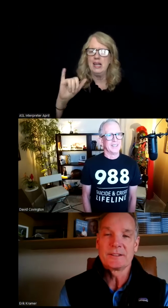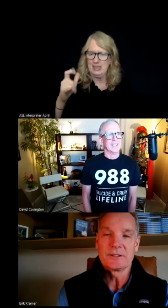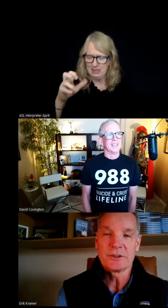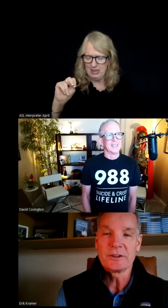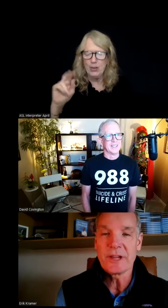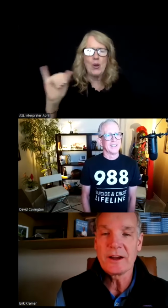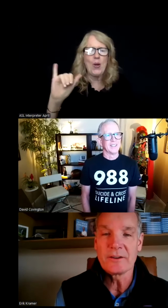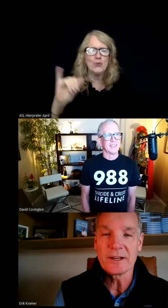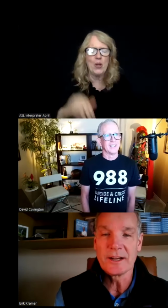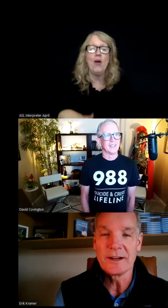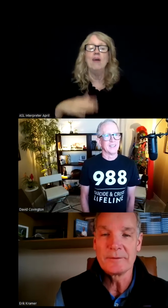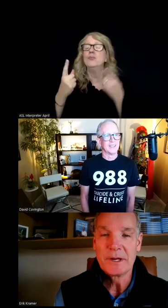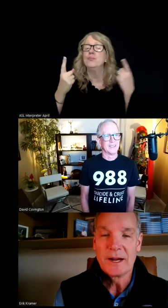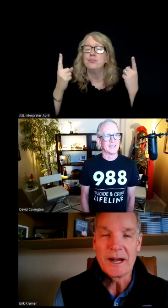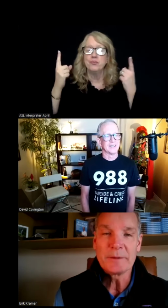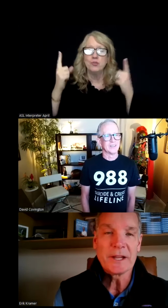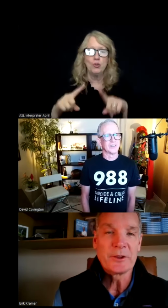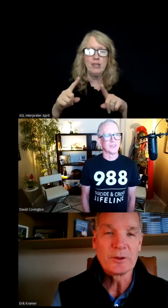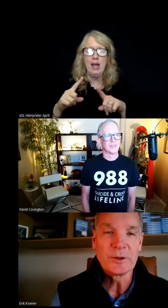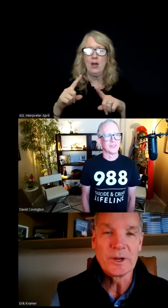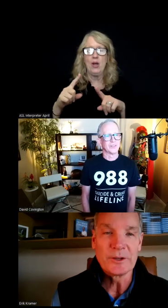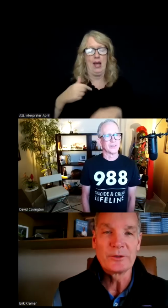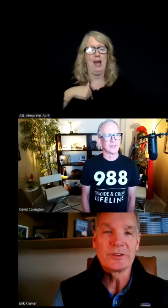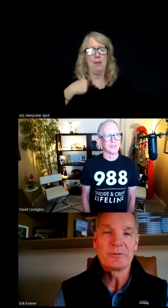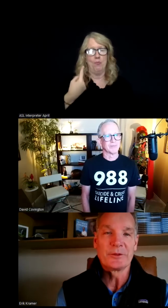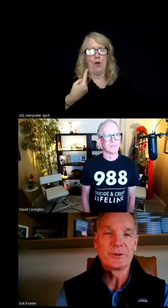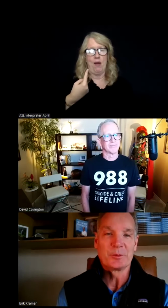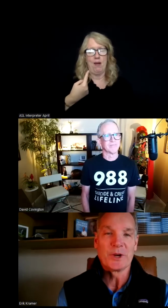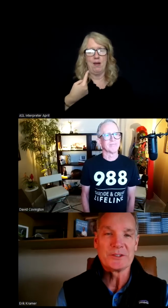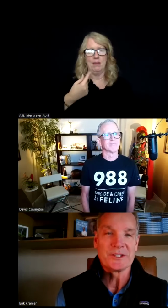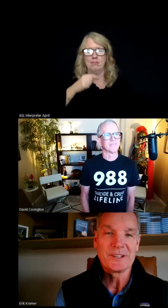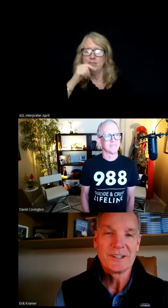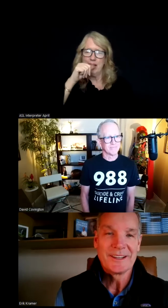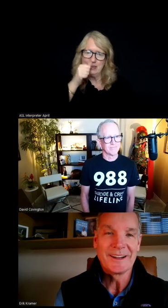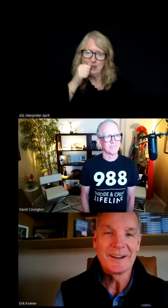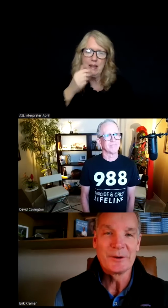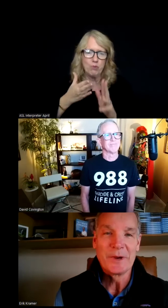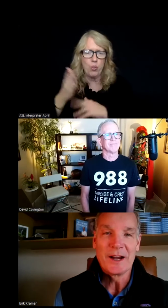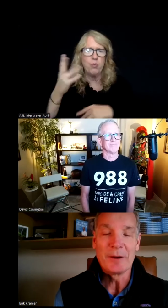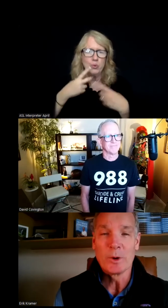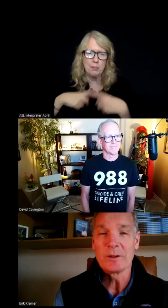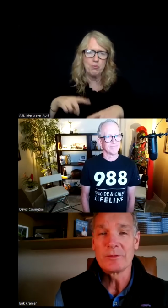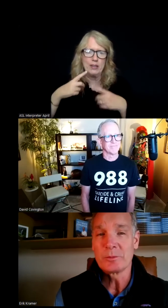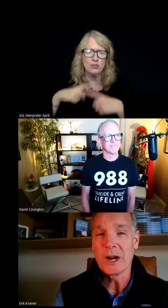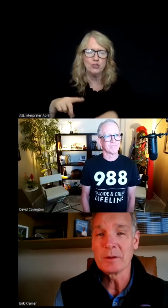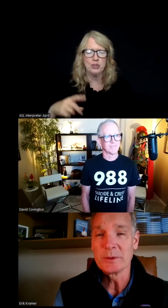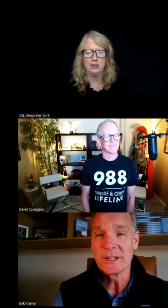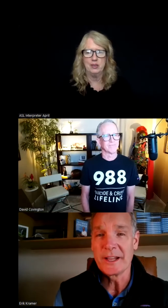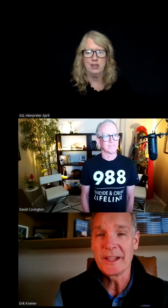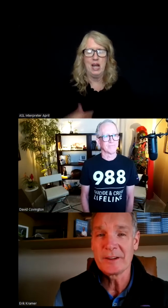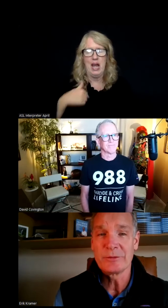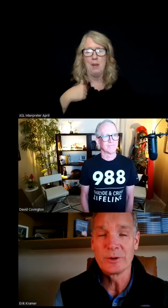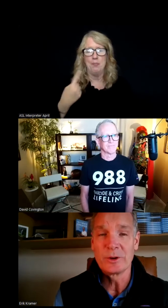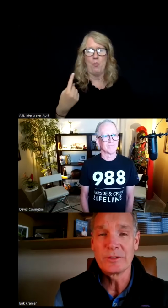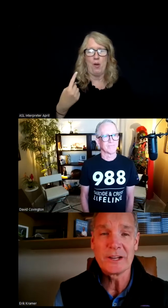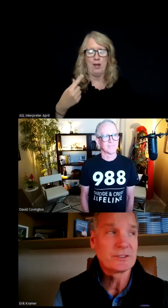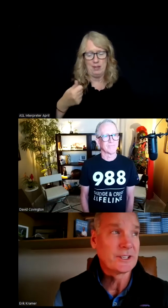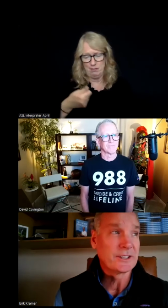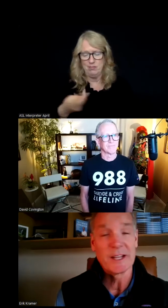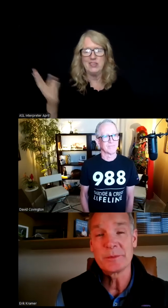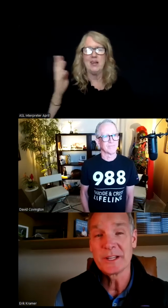And turns out I'm not the only one who suffered through depression. I'm one of probably a handful